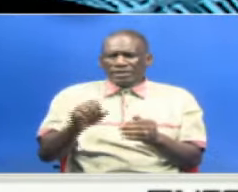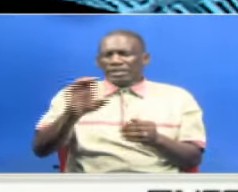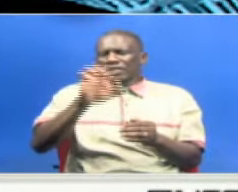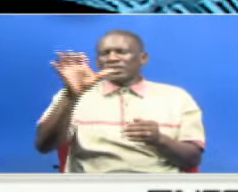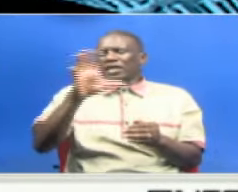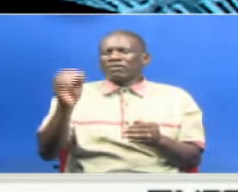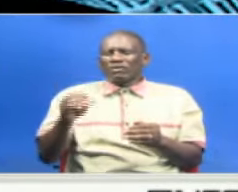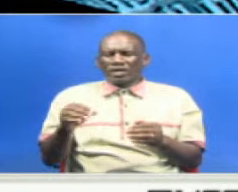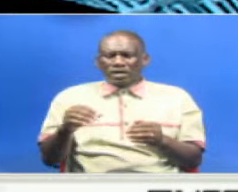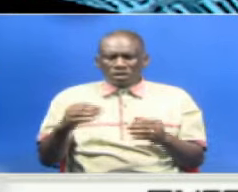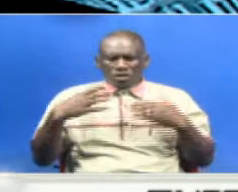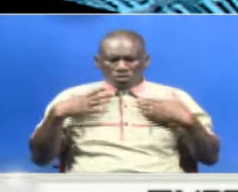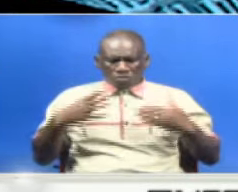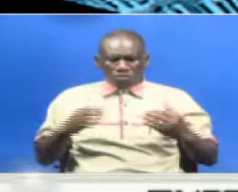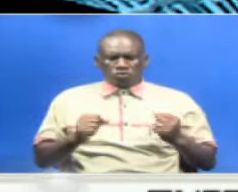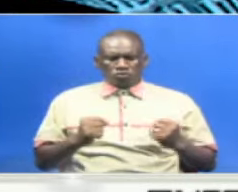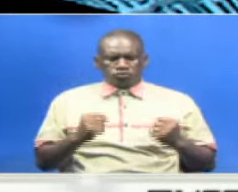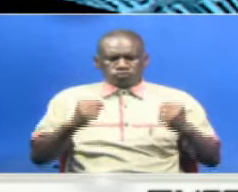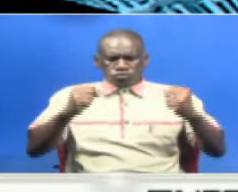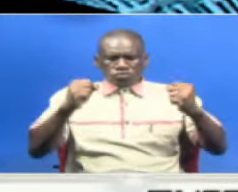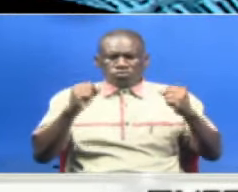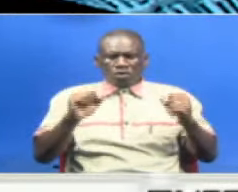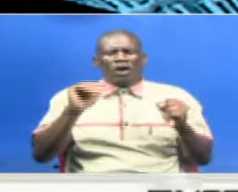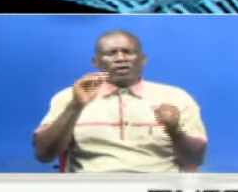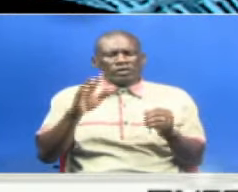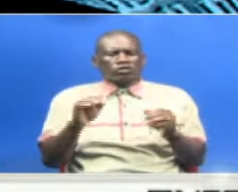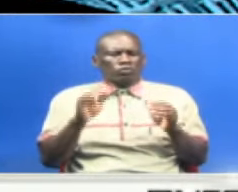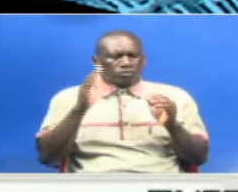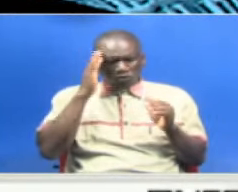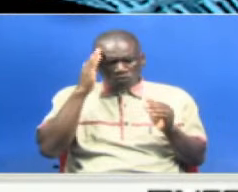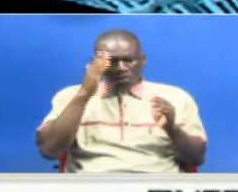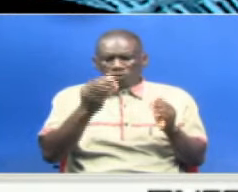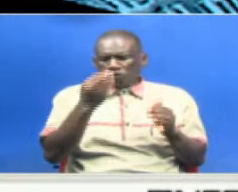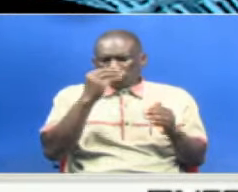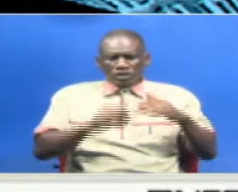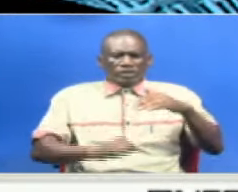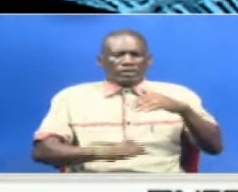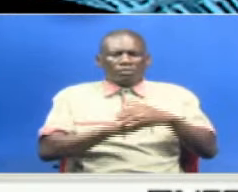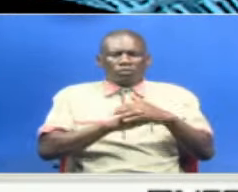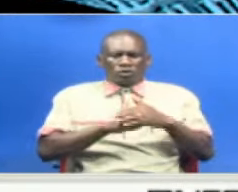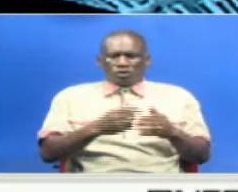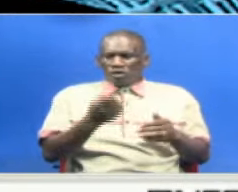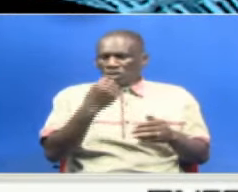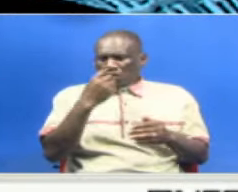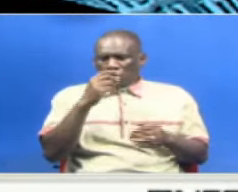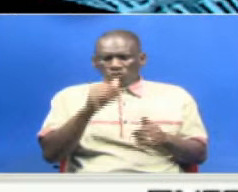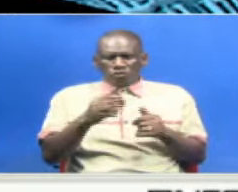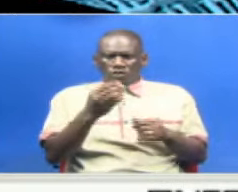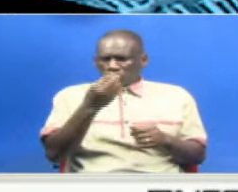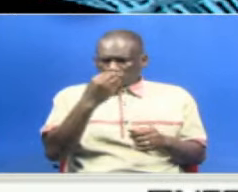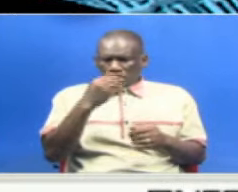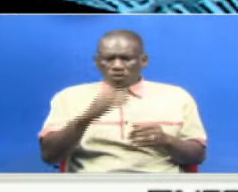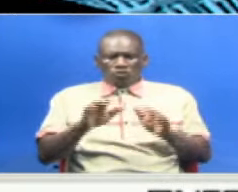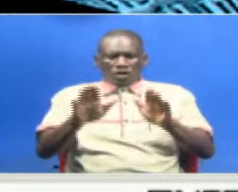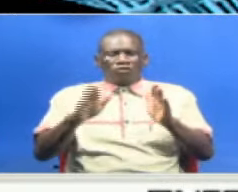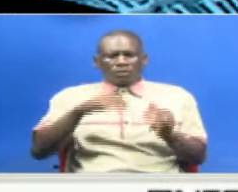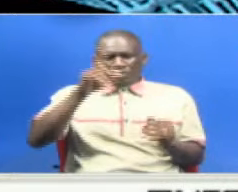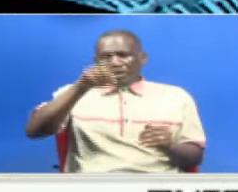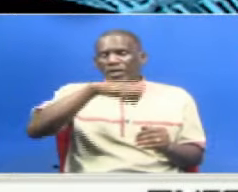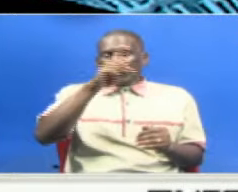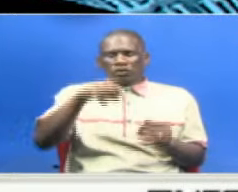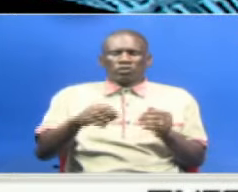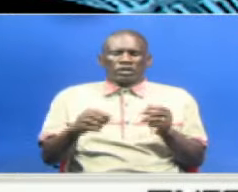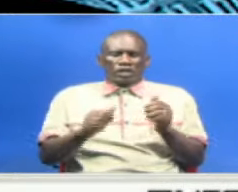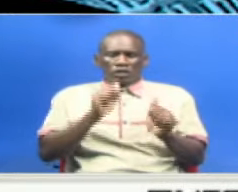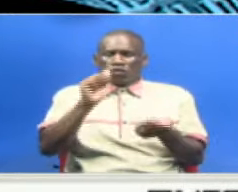in Eldoret have been urged to be wary of the food and supplements they consume in order to avoid being disqualified in the contest.